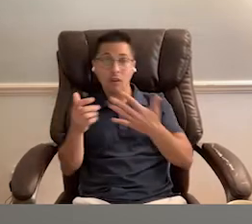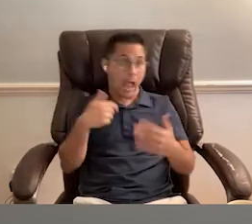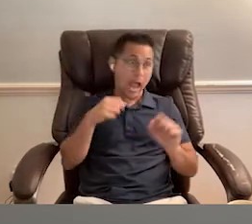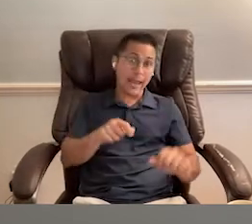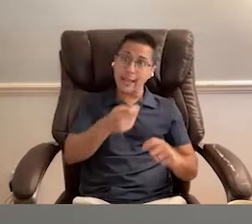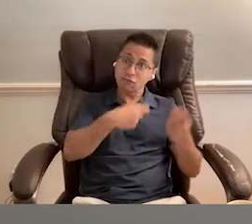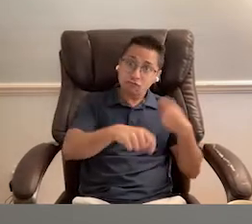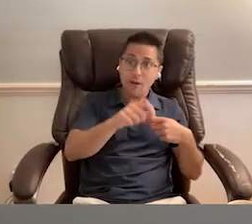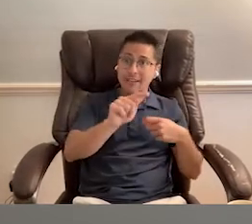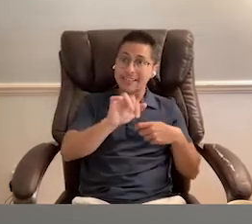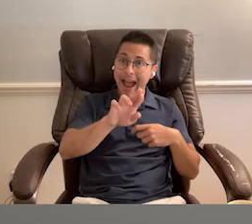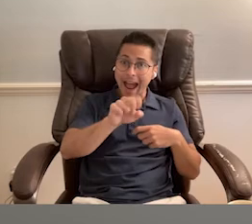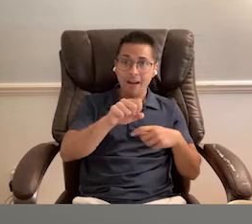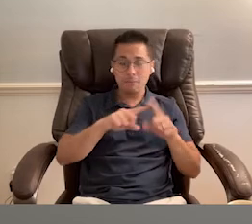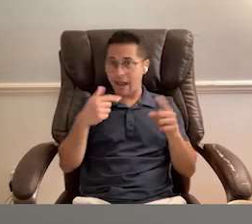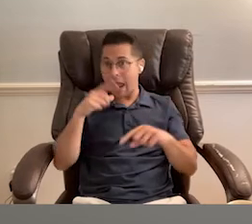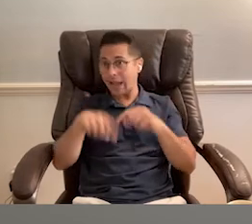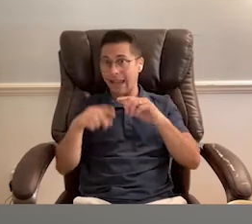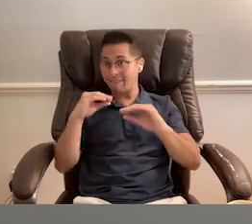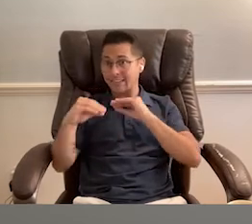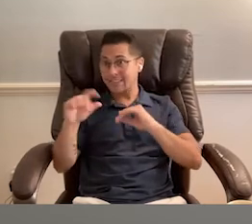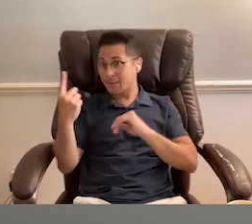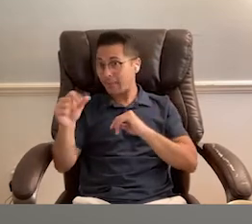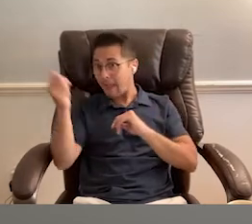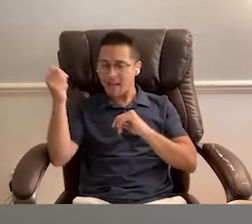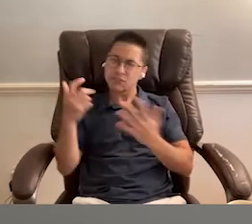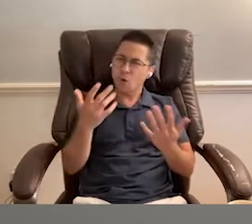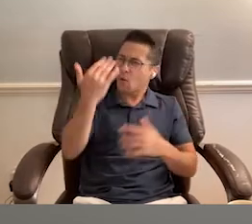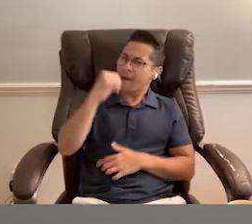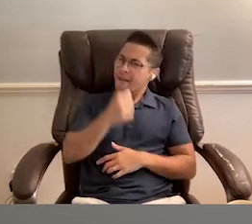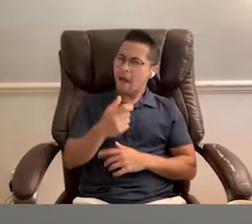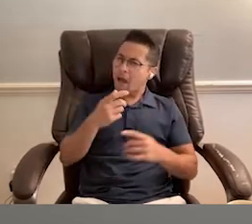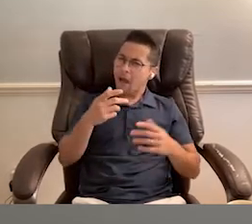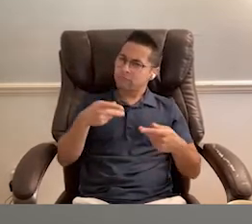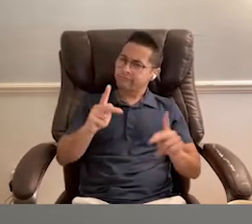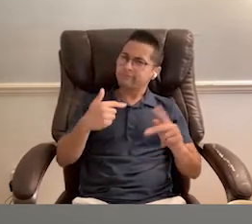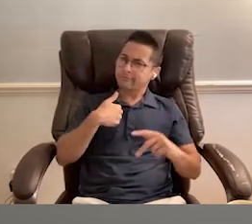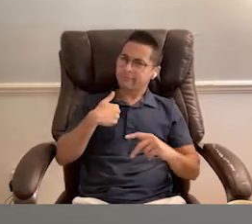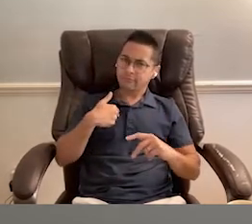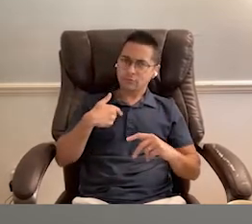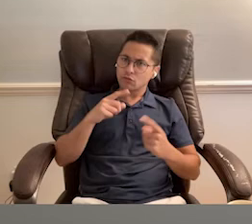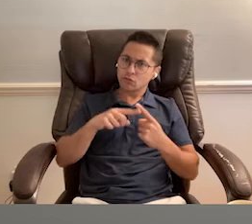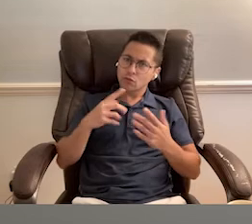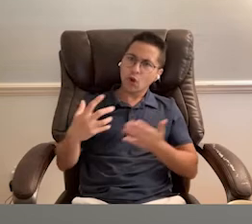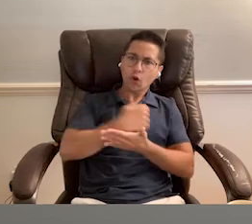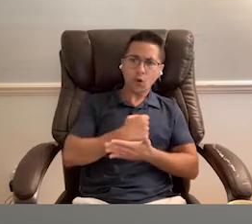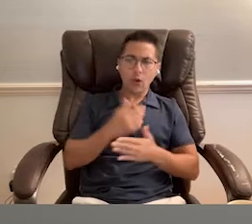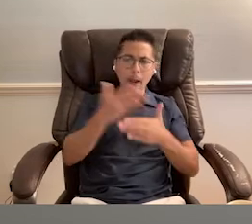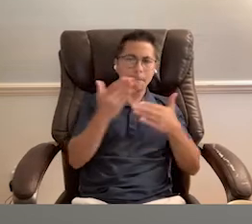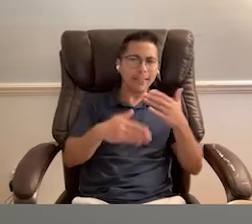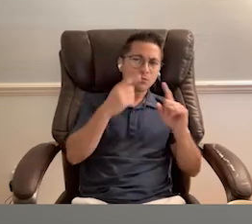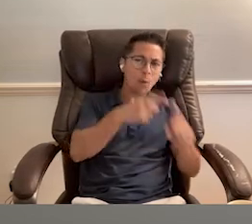rotate tires, but I probably can't fix anything else when it comes. So why not give me an opportunity to earn a completion